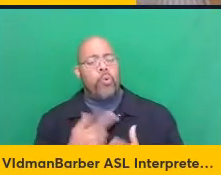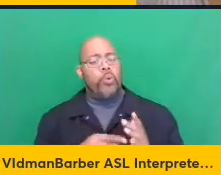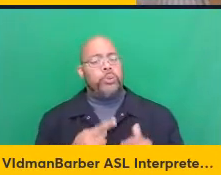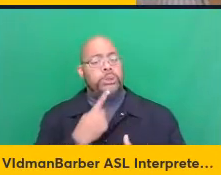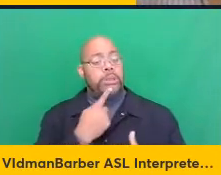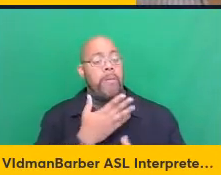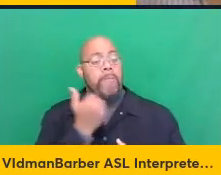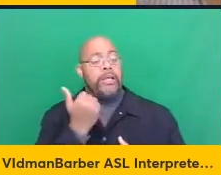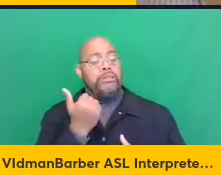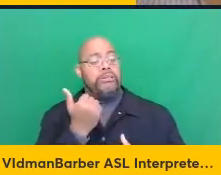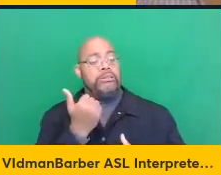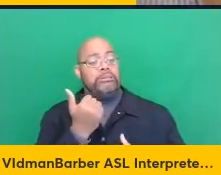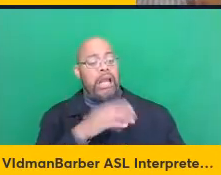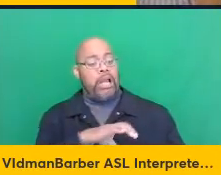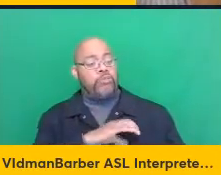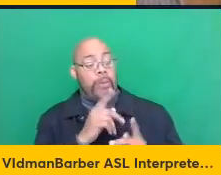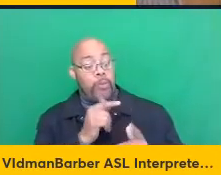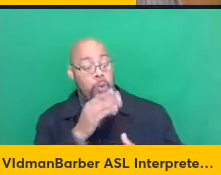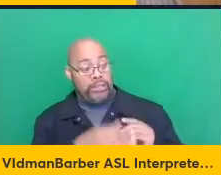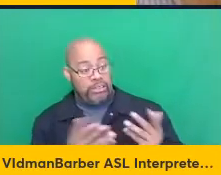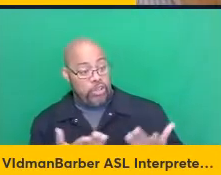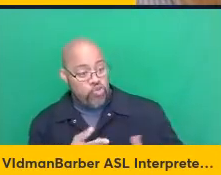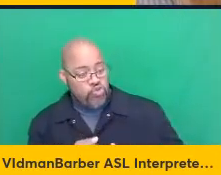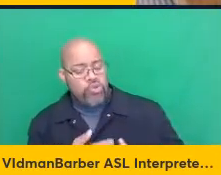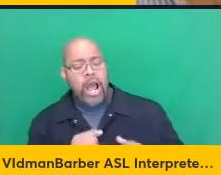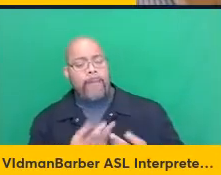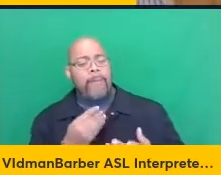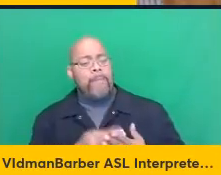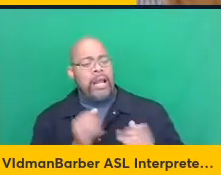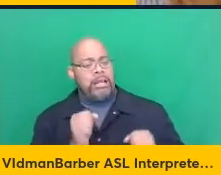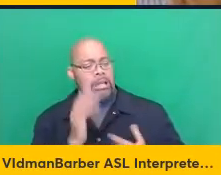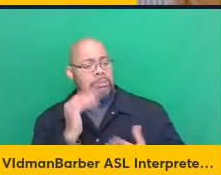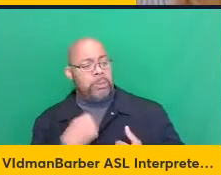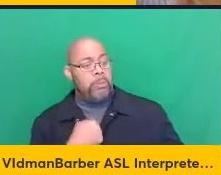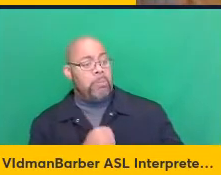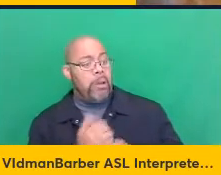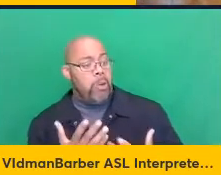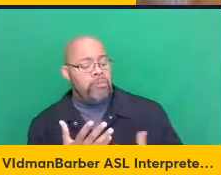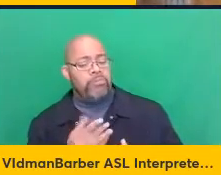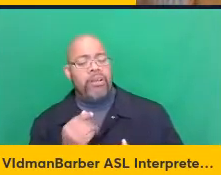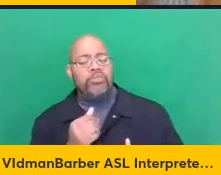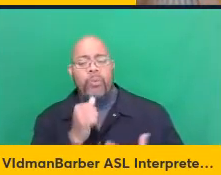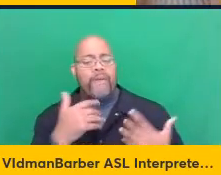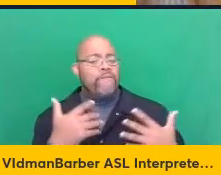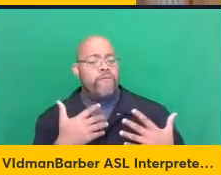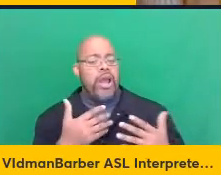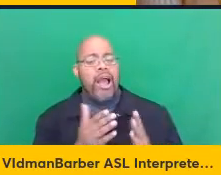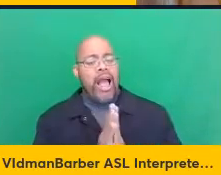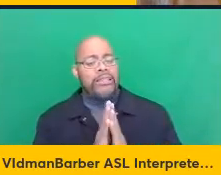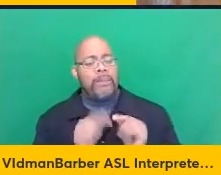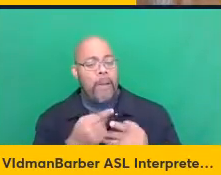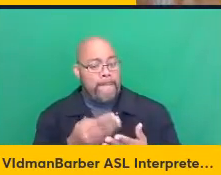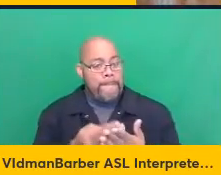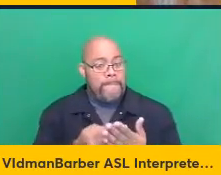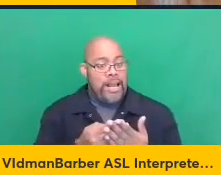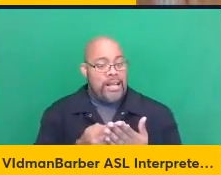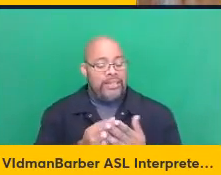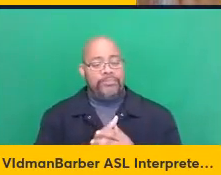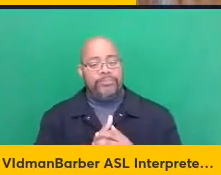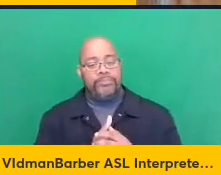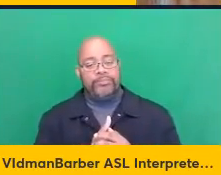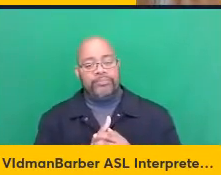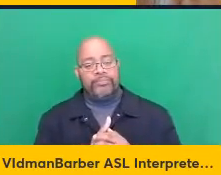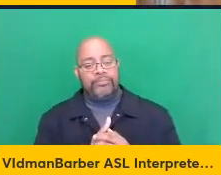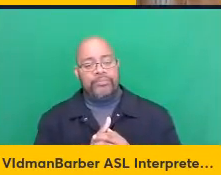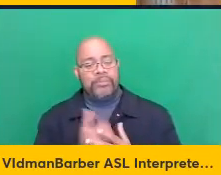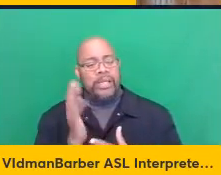say is the best trade for people who end up here? How much money can I expect to make? And don't be afraid to ask about money, right?